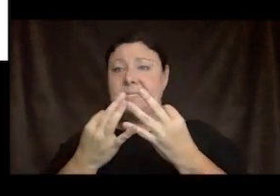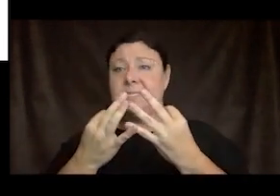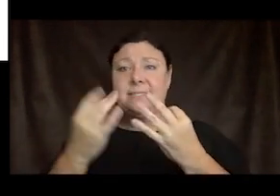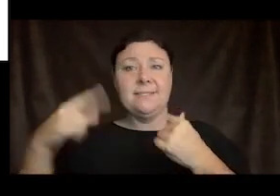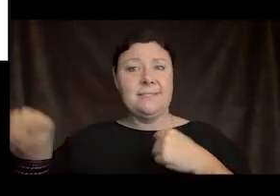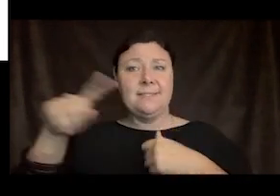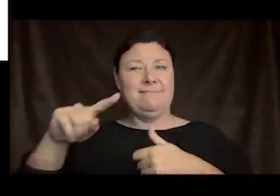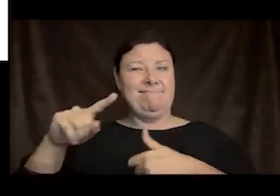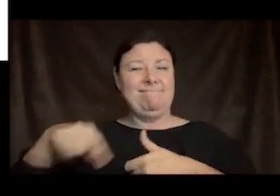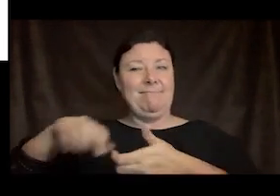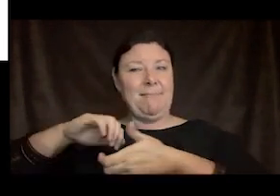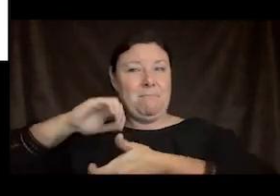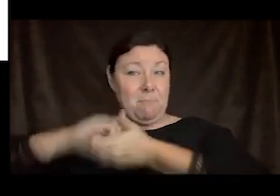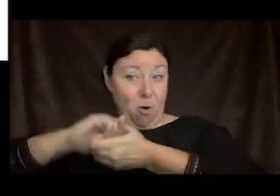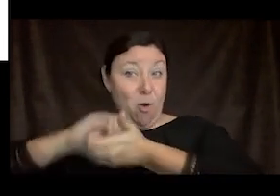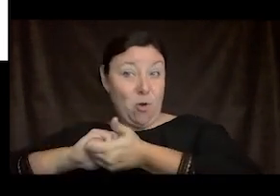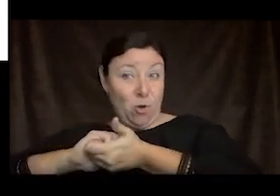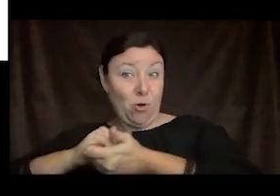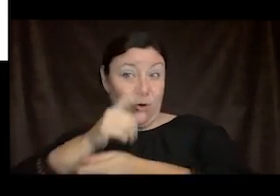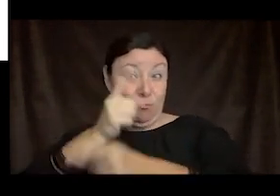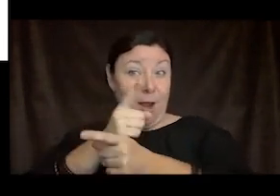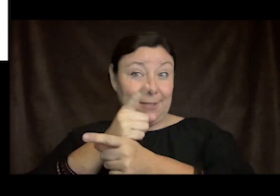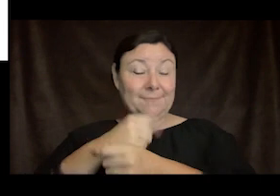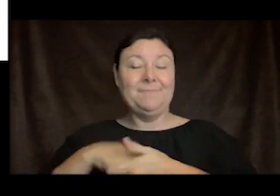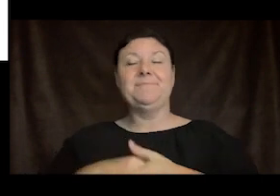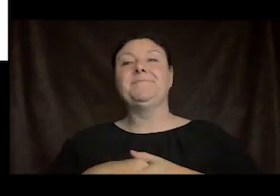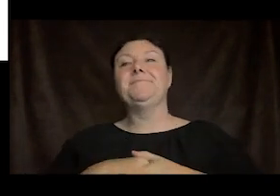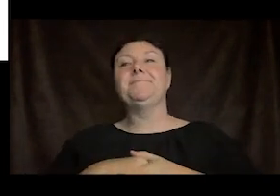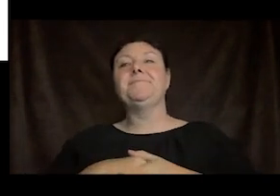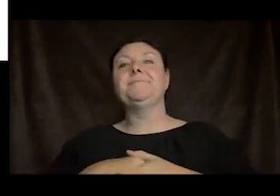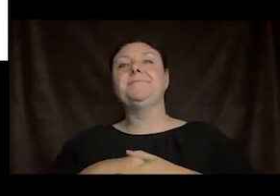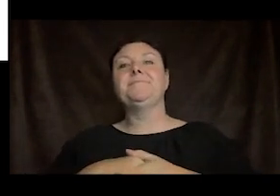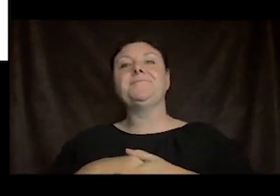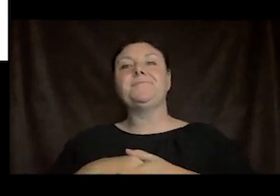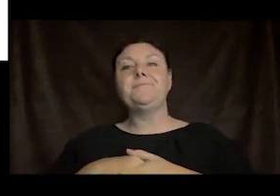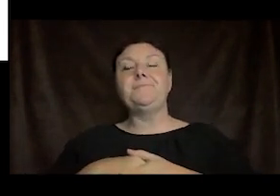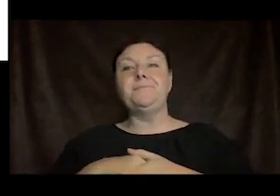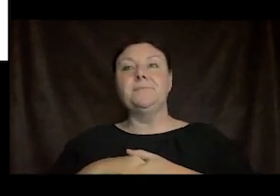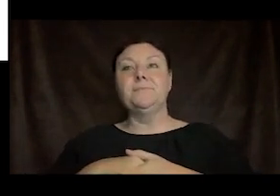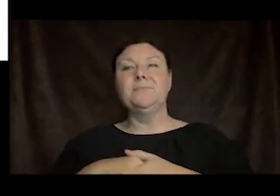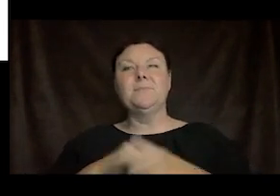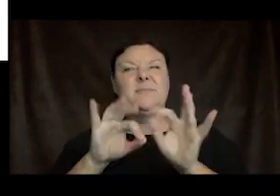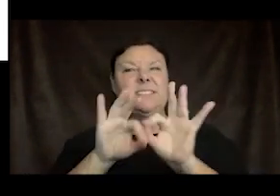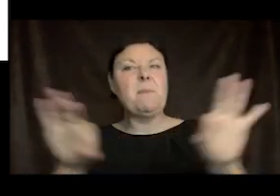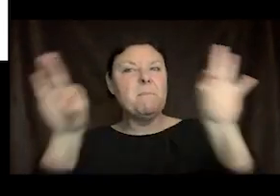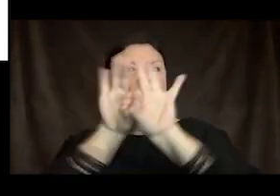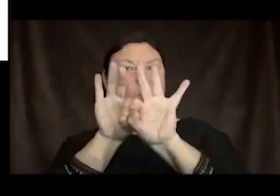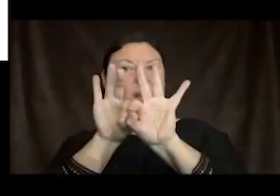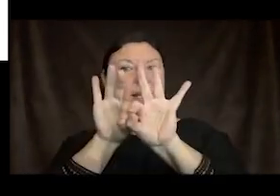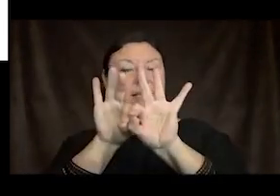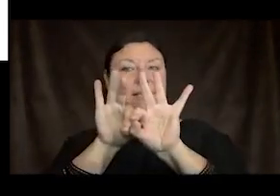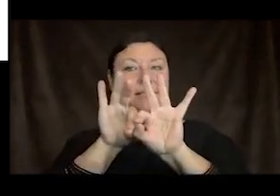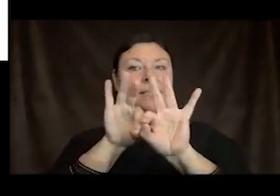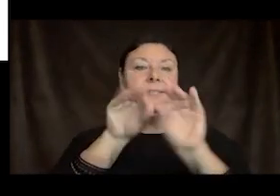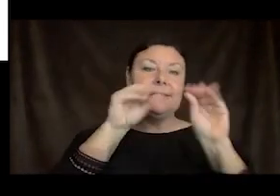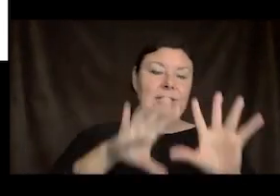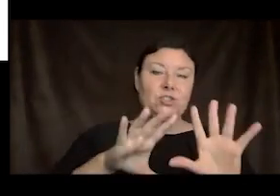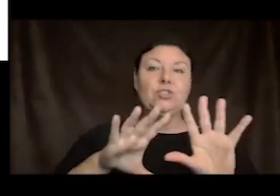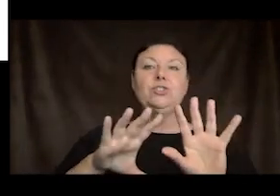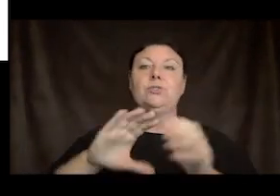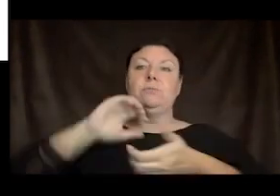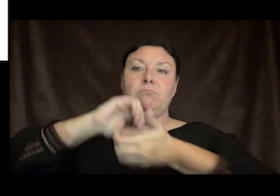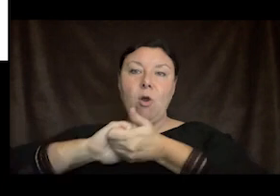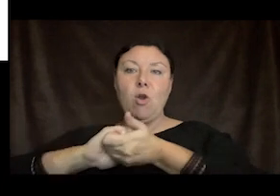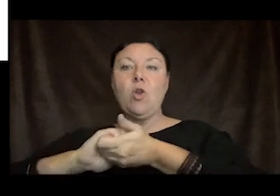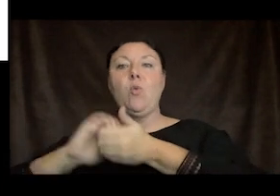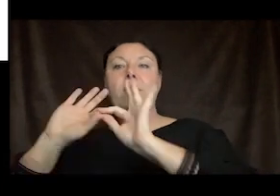also our partners in this endeavor can play a very powerful role in helping children of all